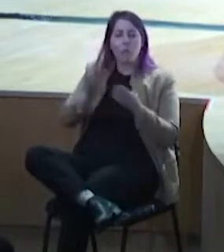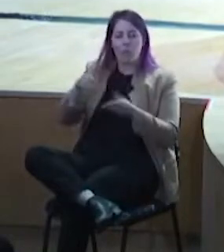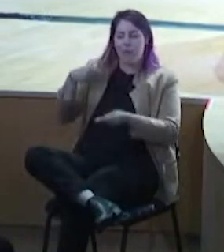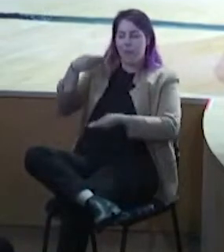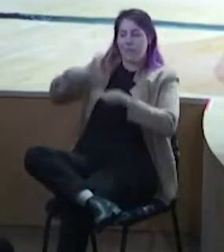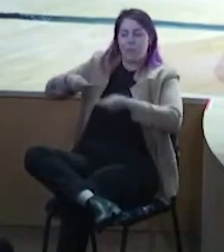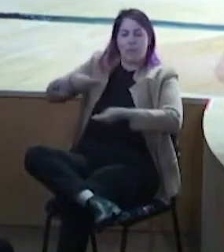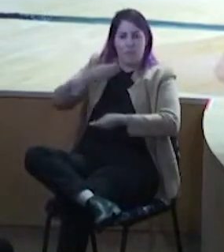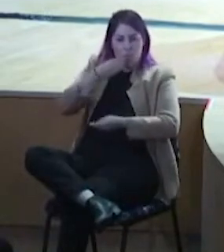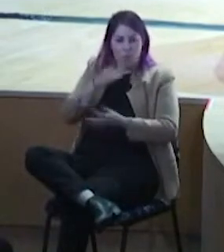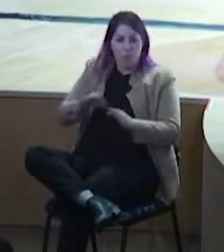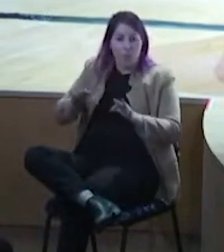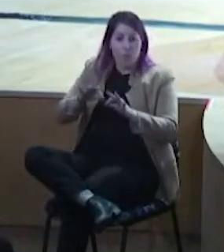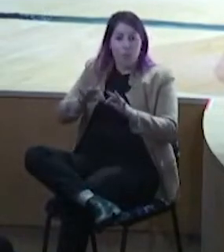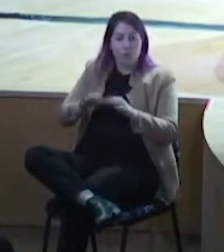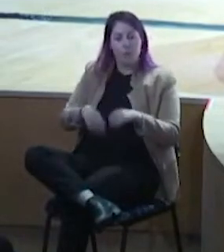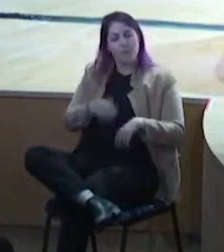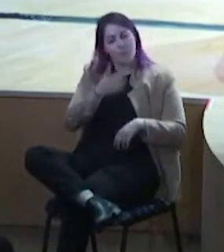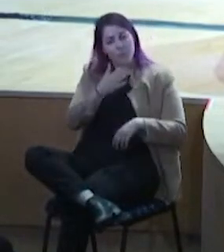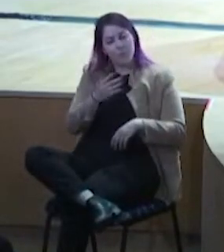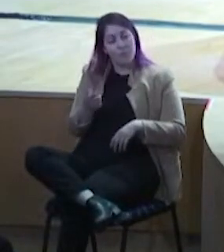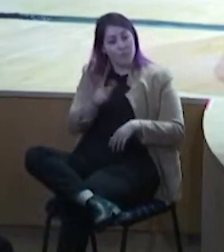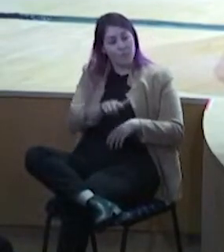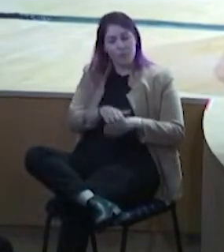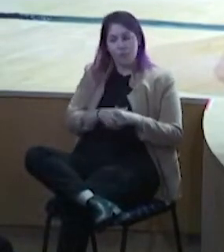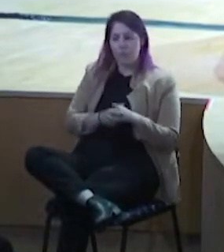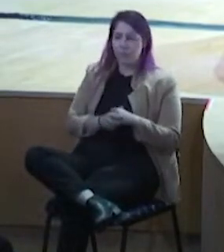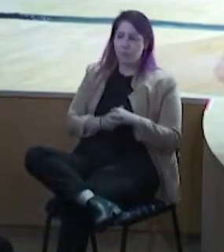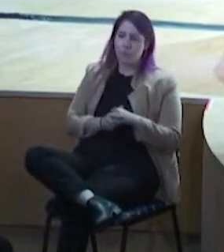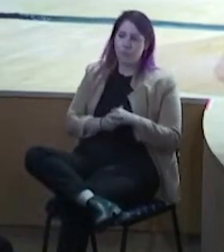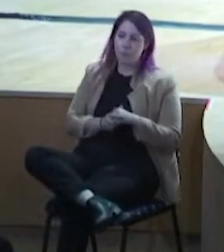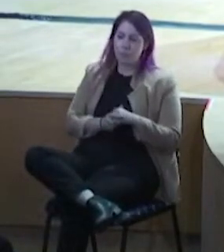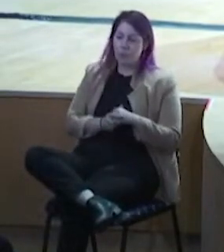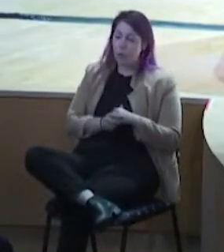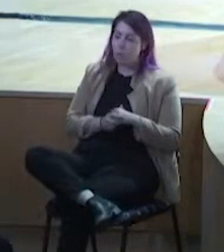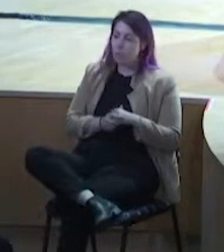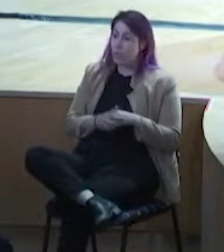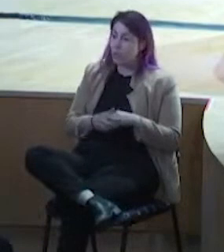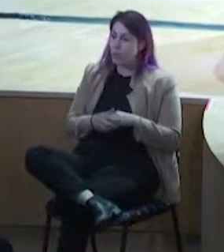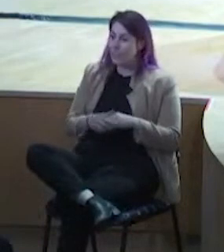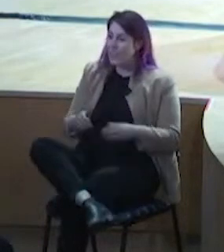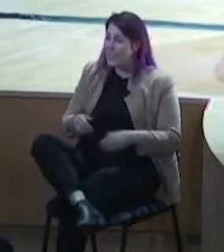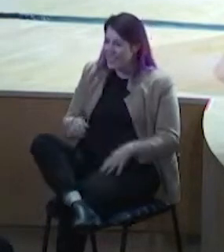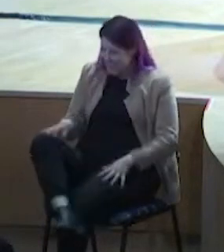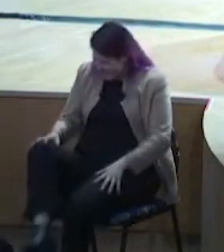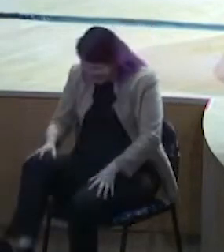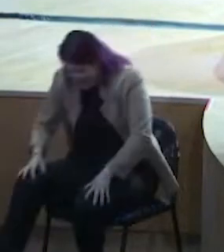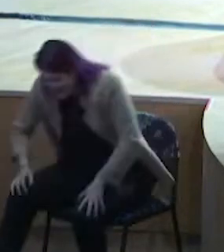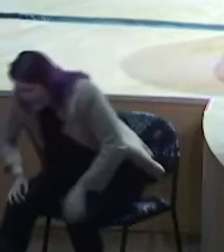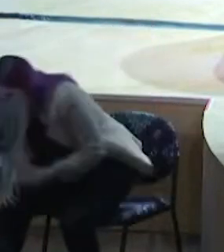Thank you. Joey? This is a massive question. I think there's so much that we can do.